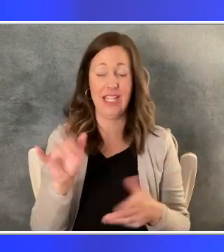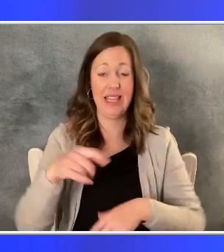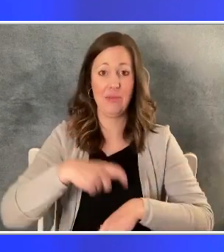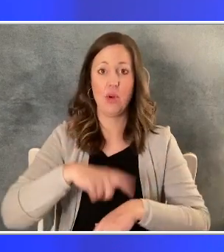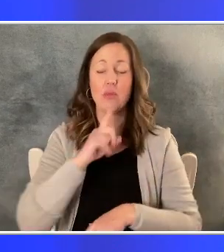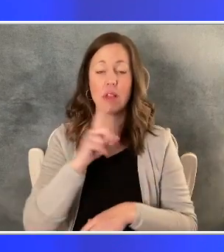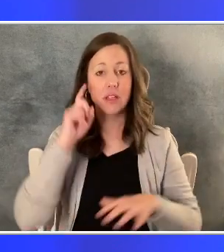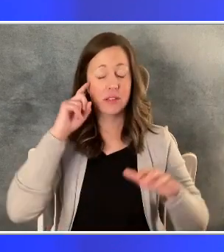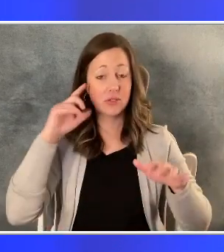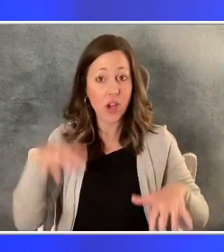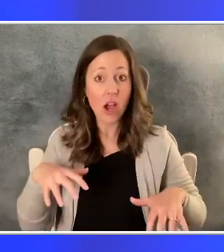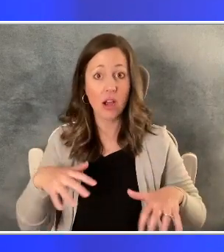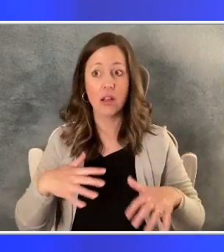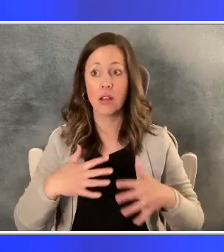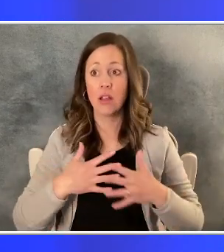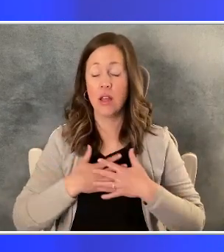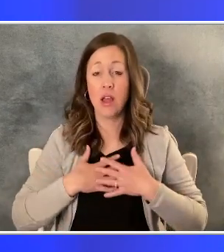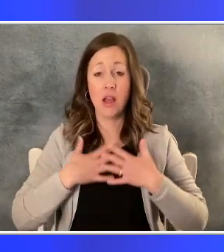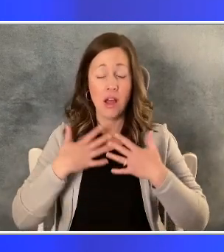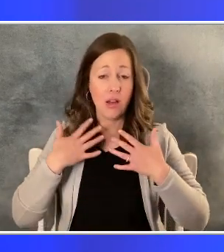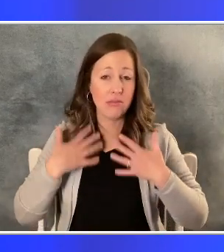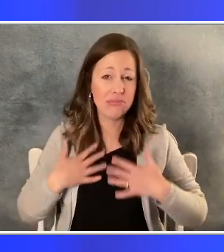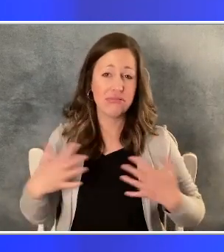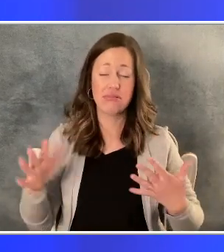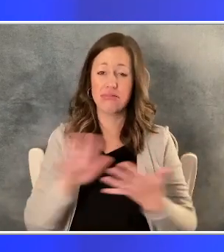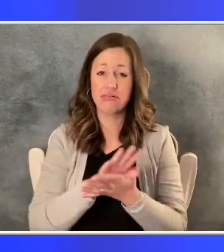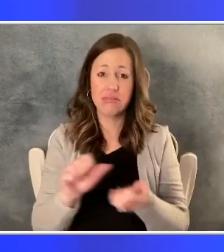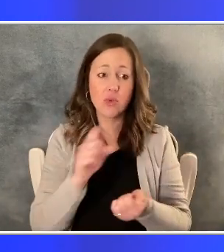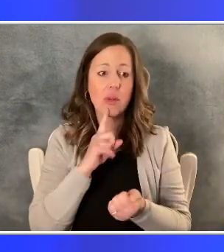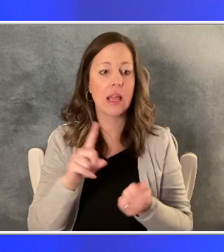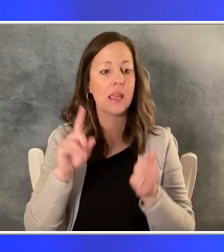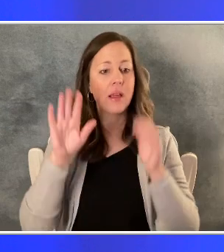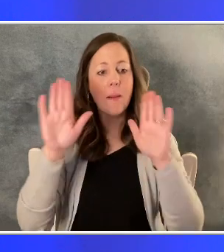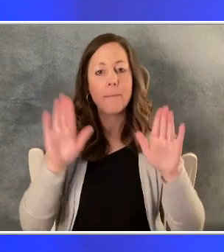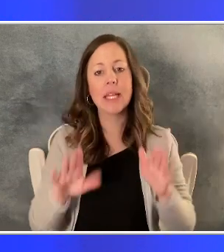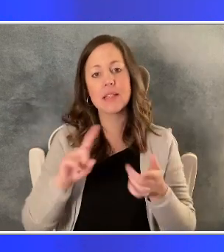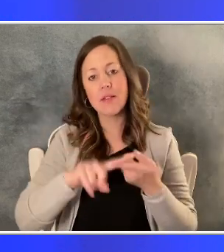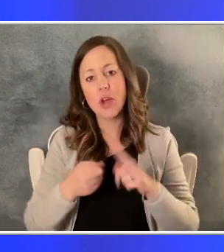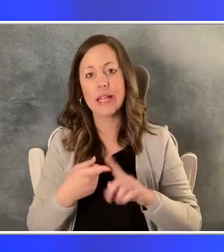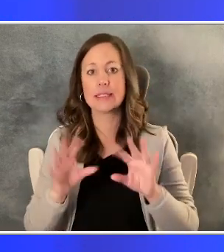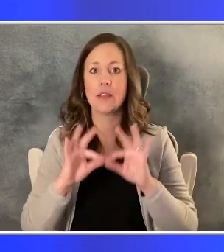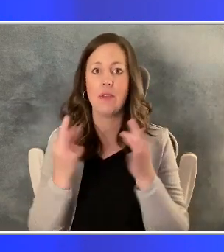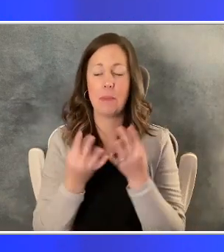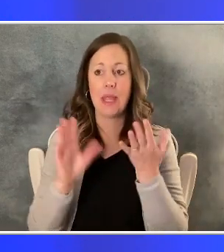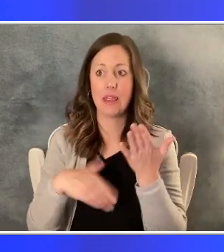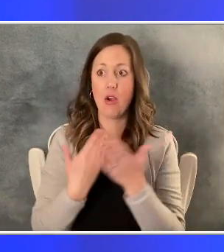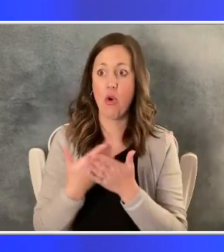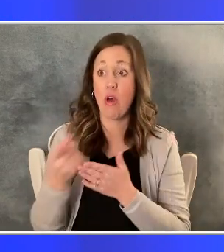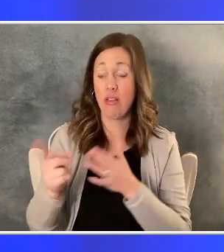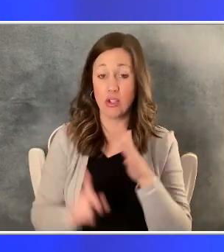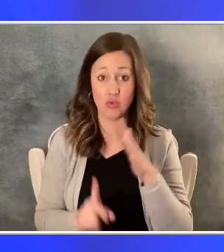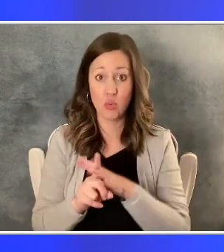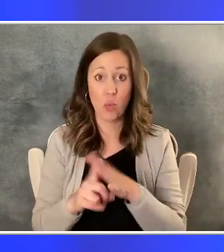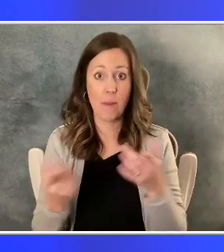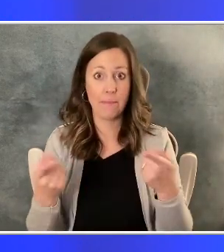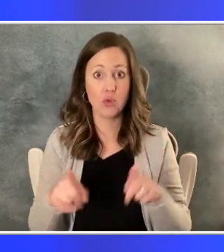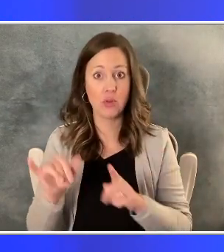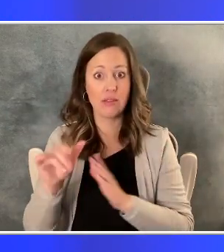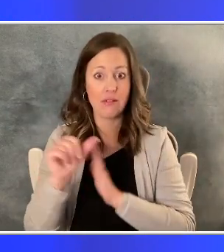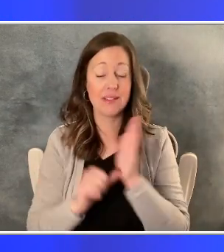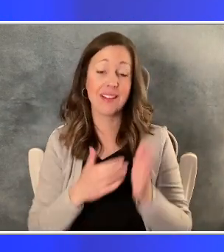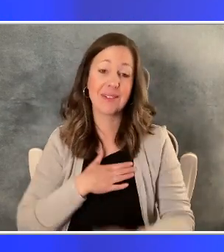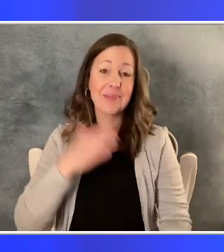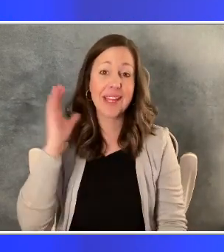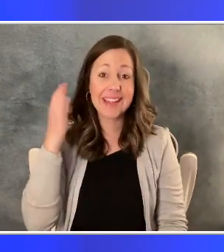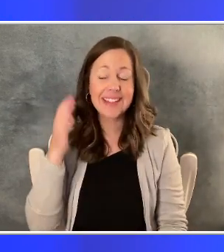very devastating. We had amazing friends though and family that showed up the day of. My cousin, she drove all the